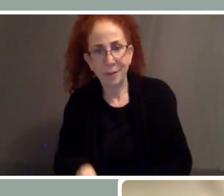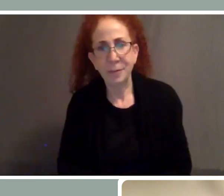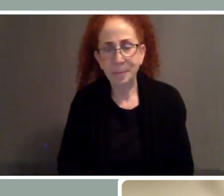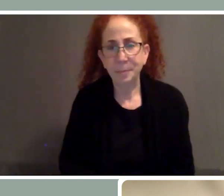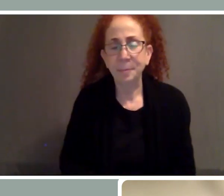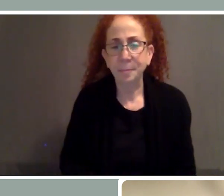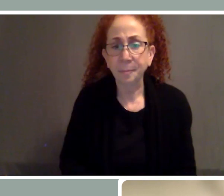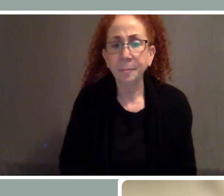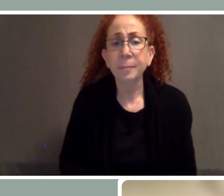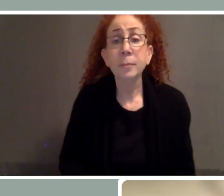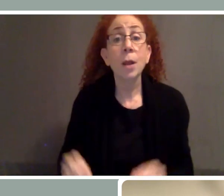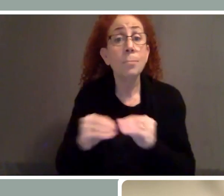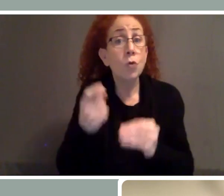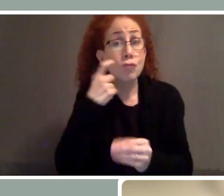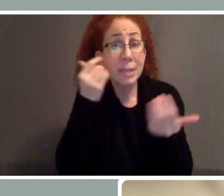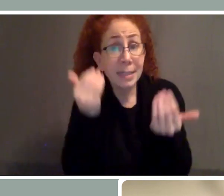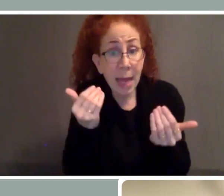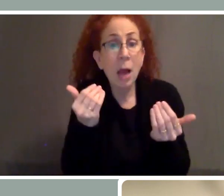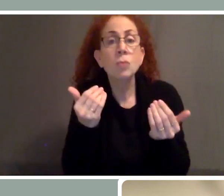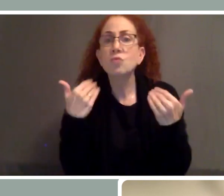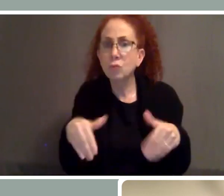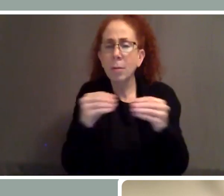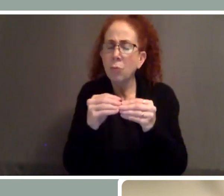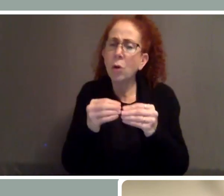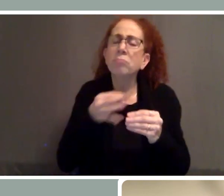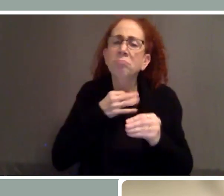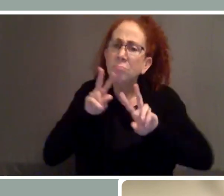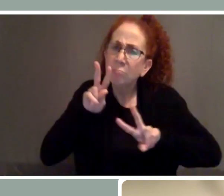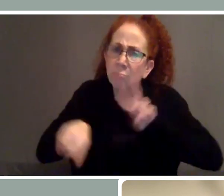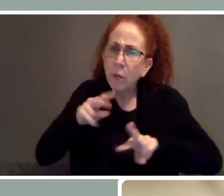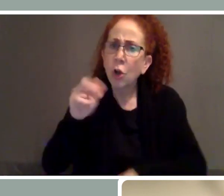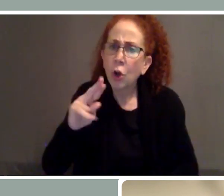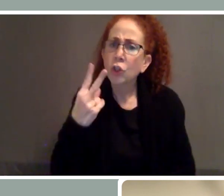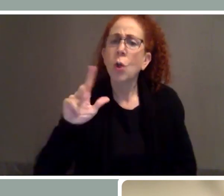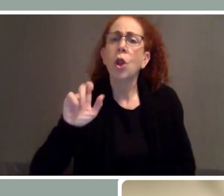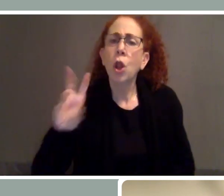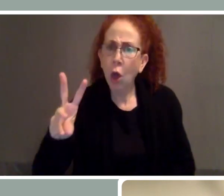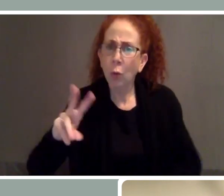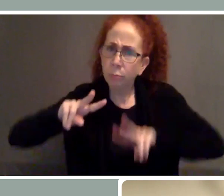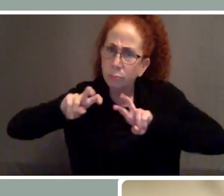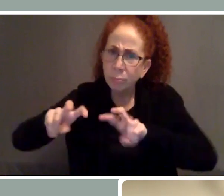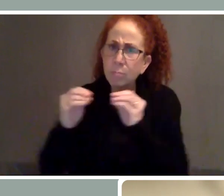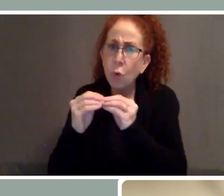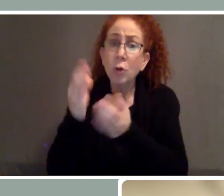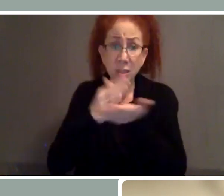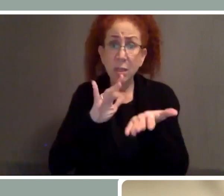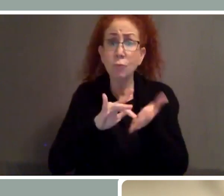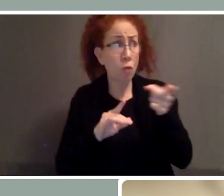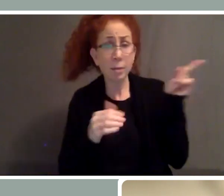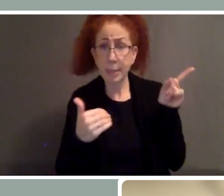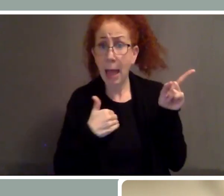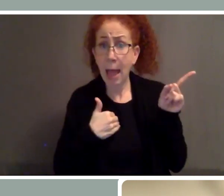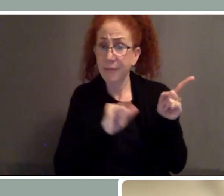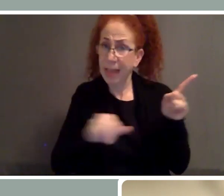non-amplified. And more recently, there's been a great deal of interest in looking at HER2 low, because there are some drugs